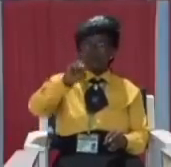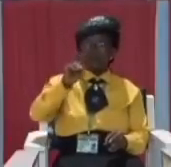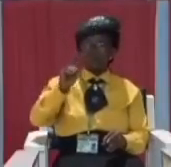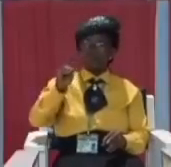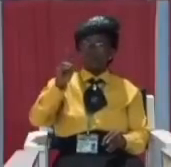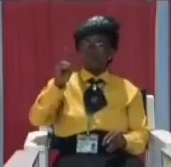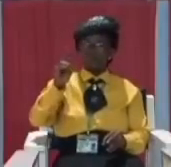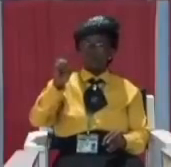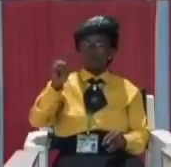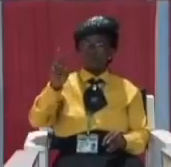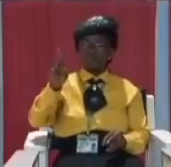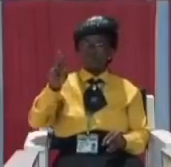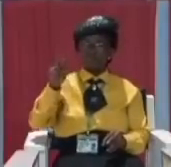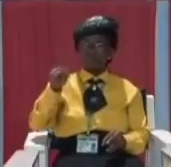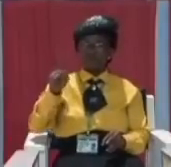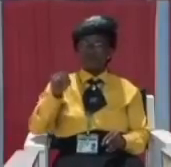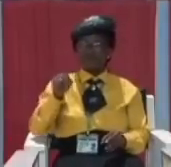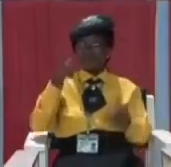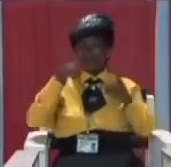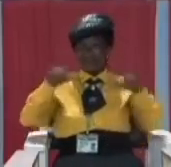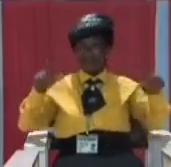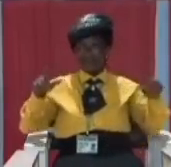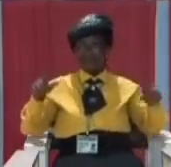You're going to say, Father, breathe on me.